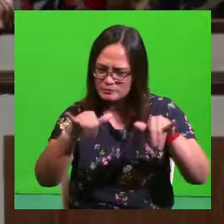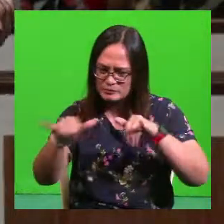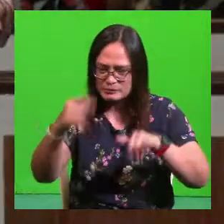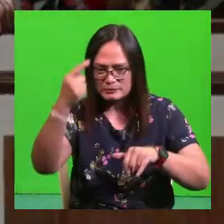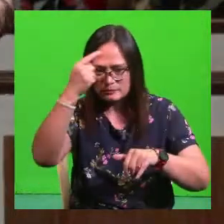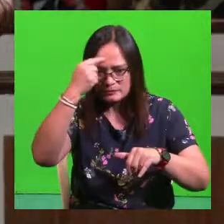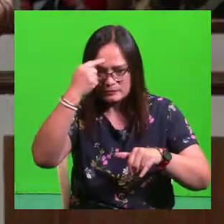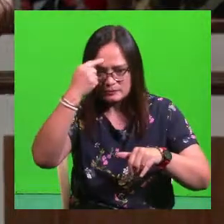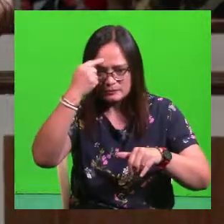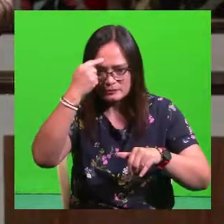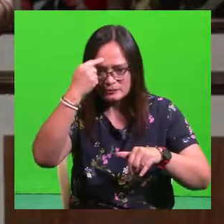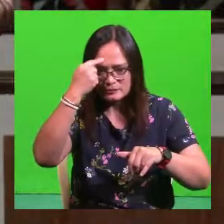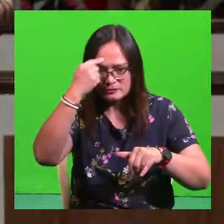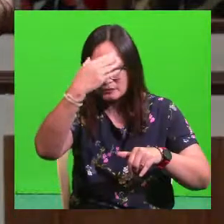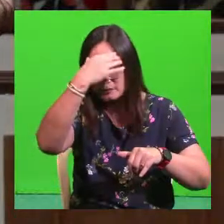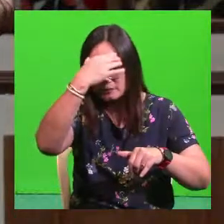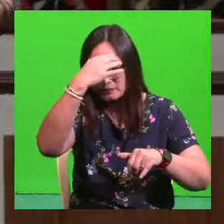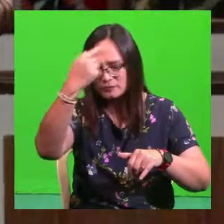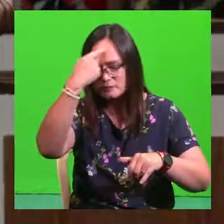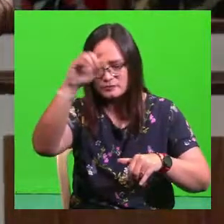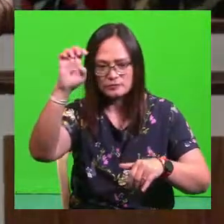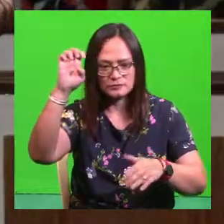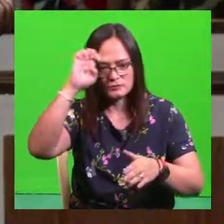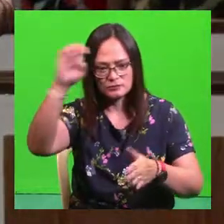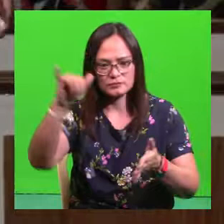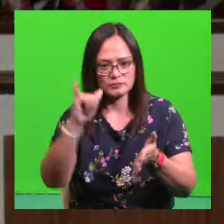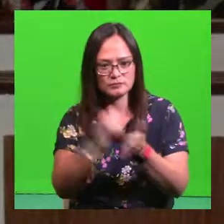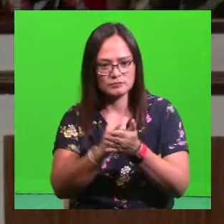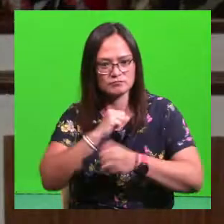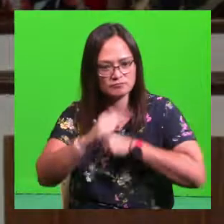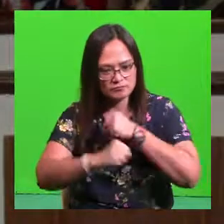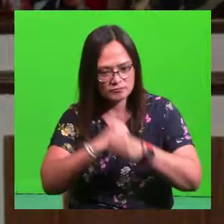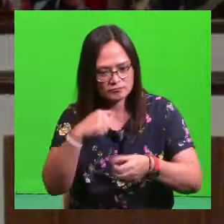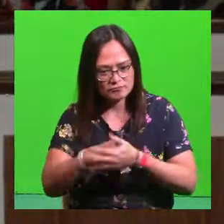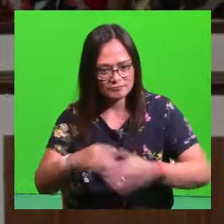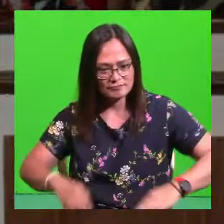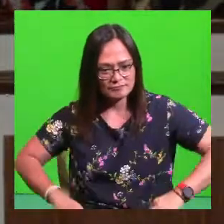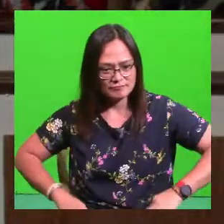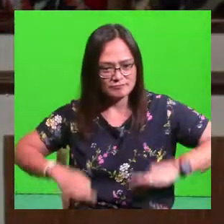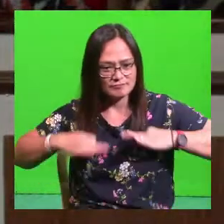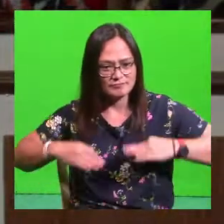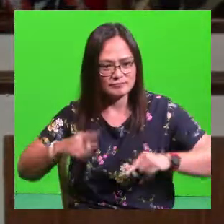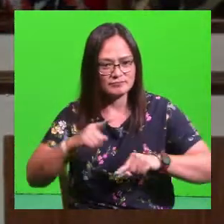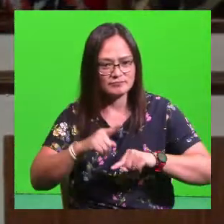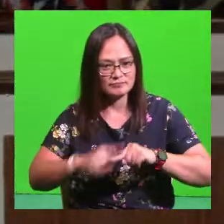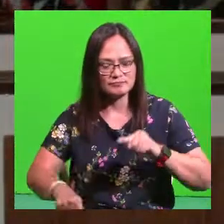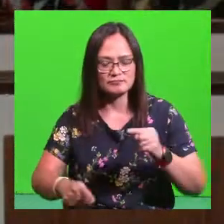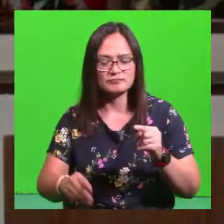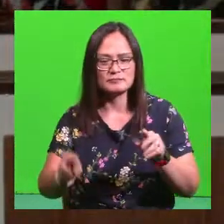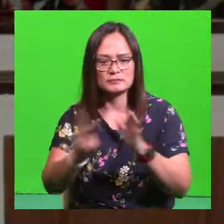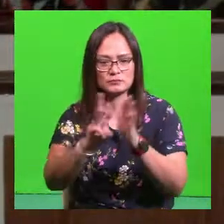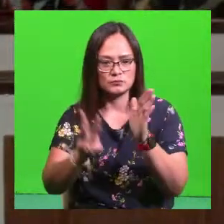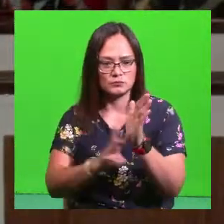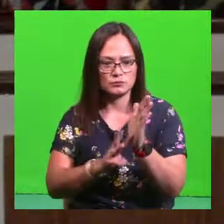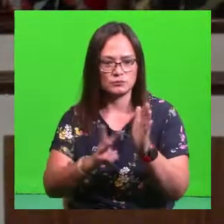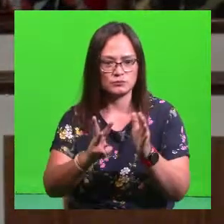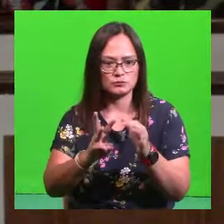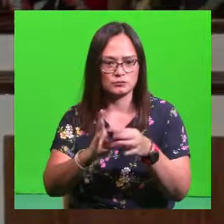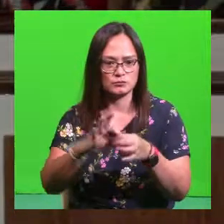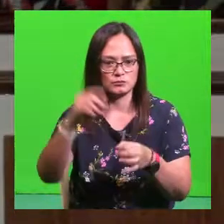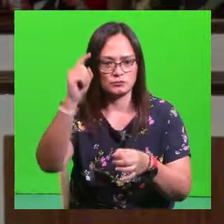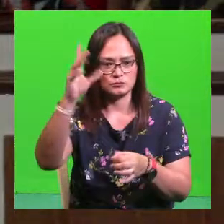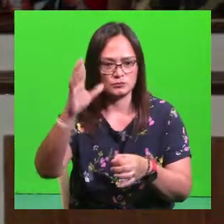he that had suffered in the flesh had ceased from sin, that he no longer should live the rest of this time in the